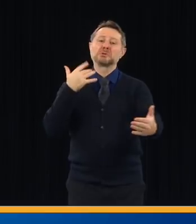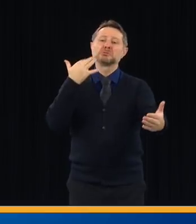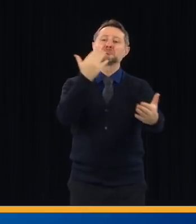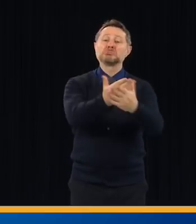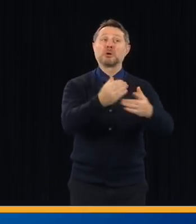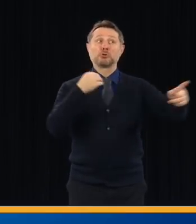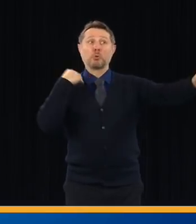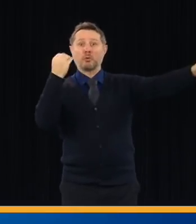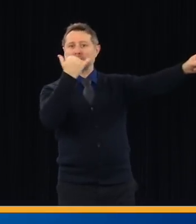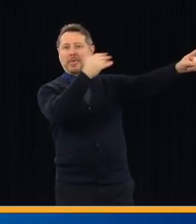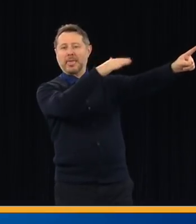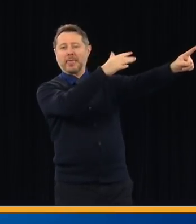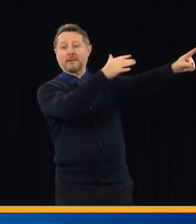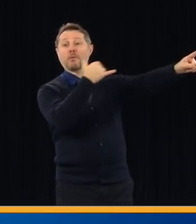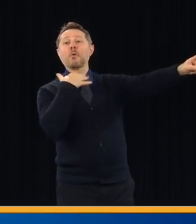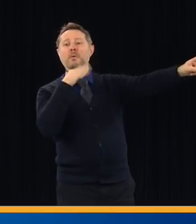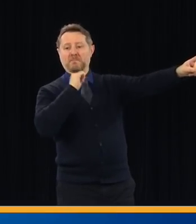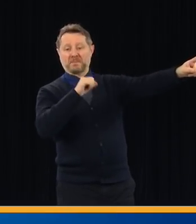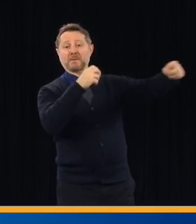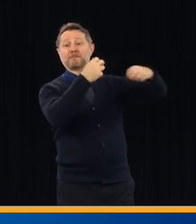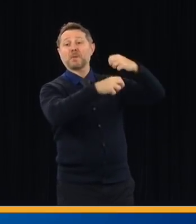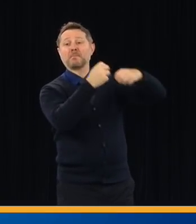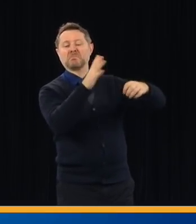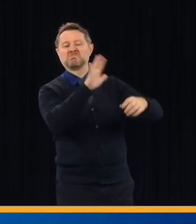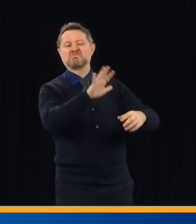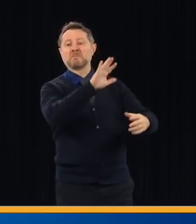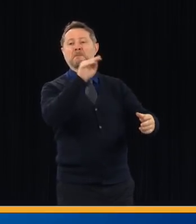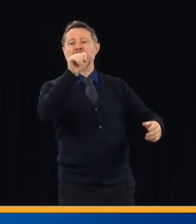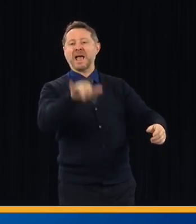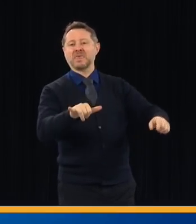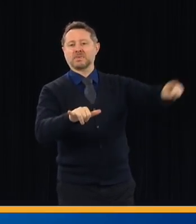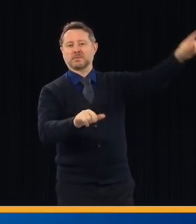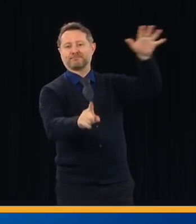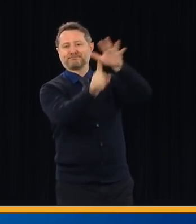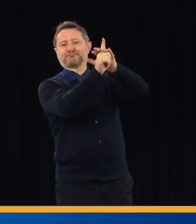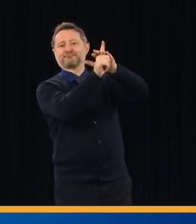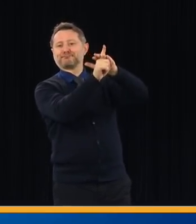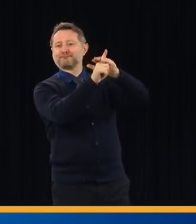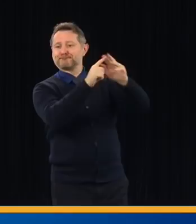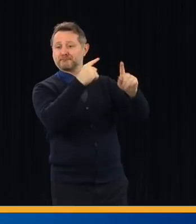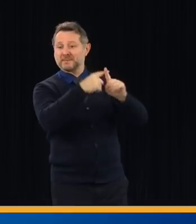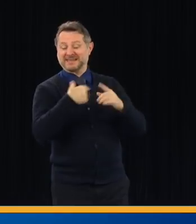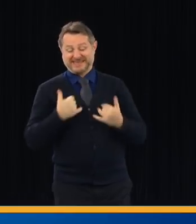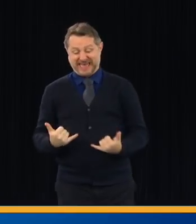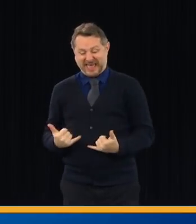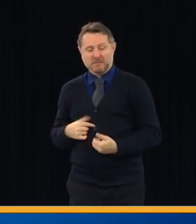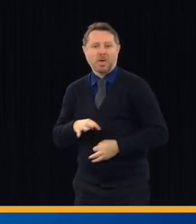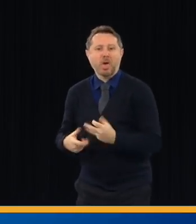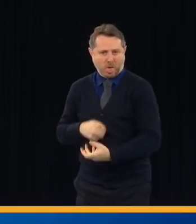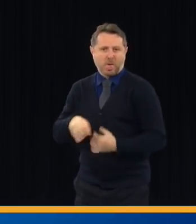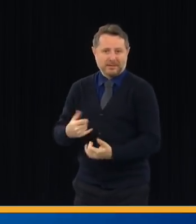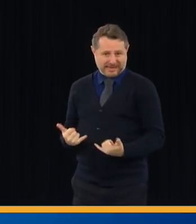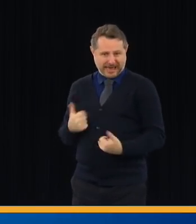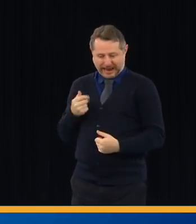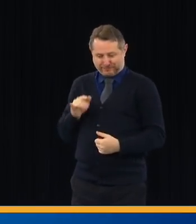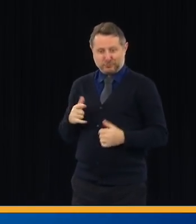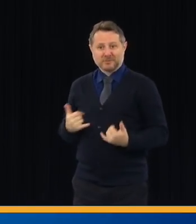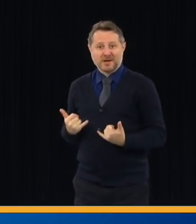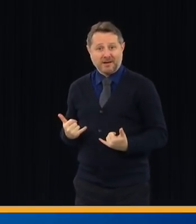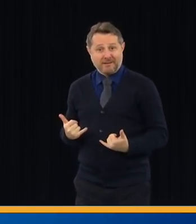a significant problem towards May. Our problem is now. So it's also